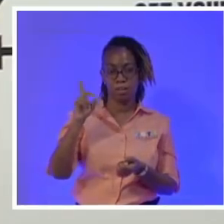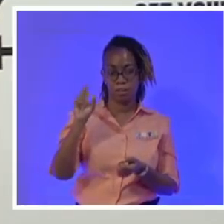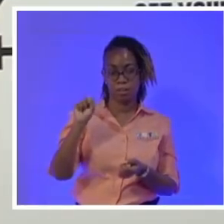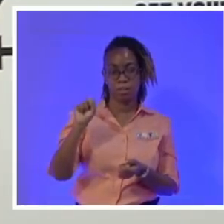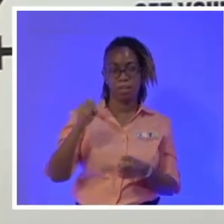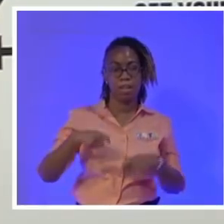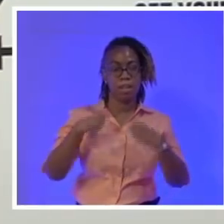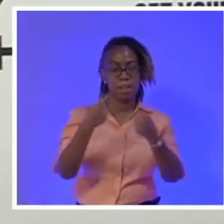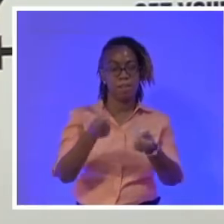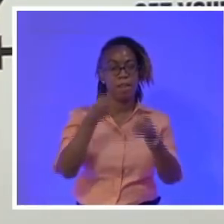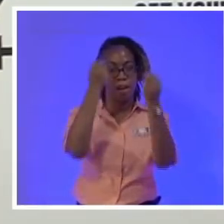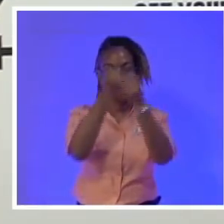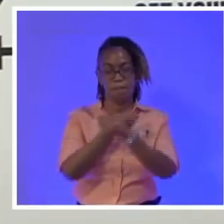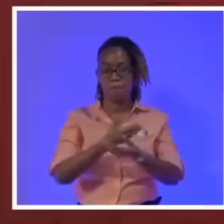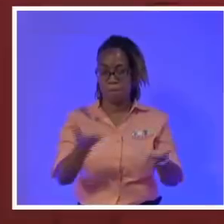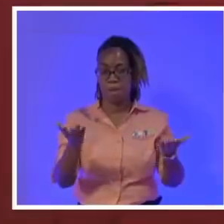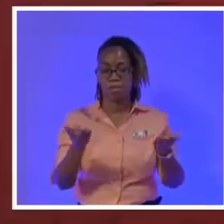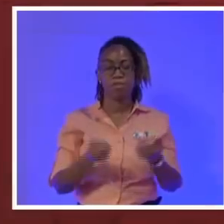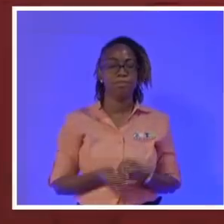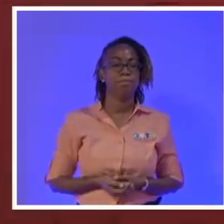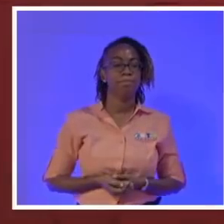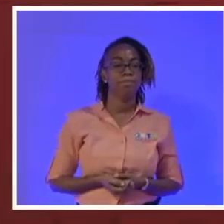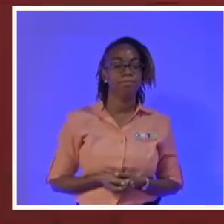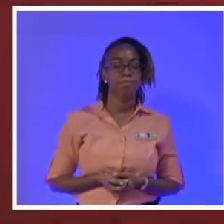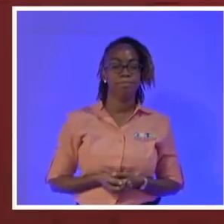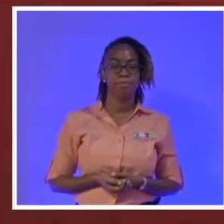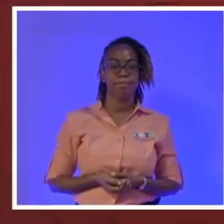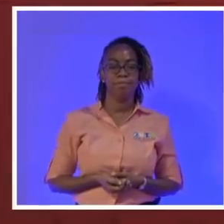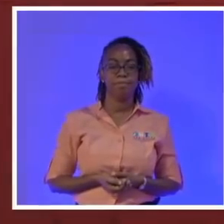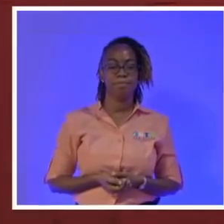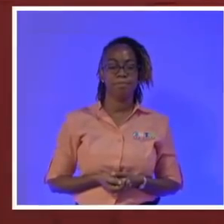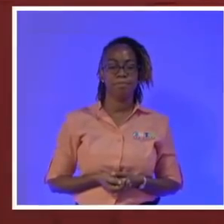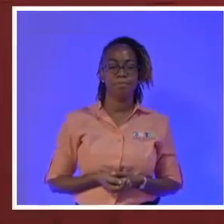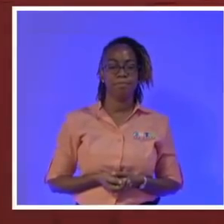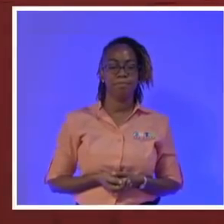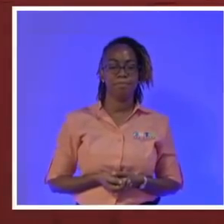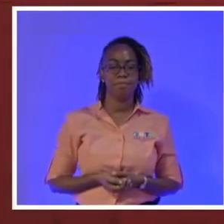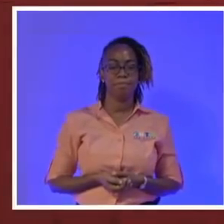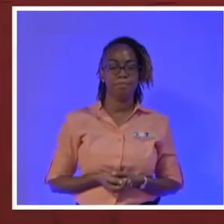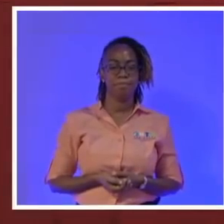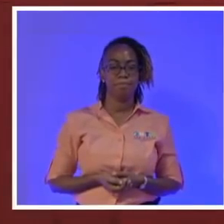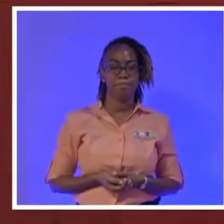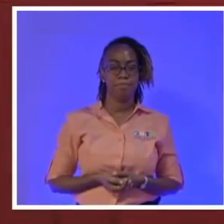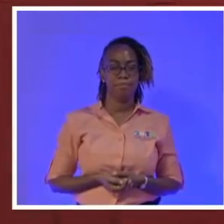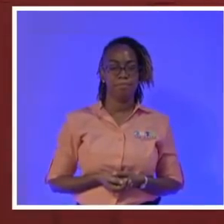for the parallel healthcare system. Dr. Richards, good morning.